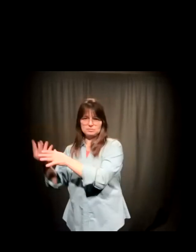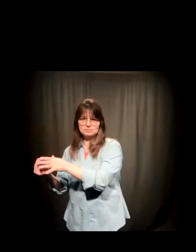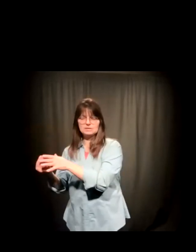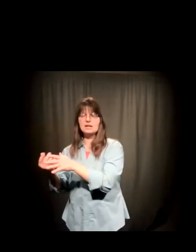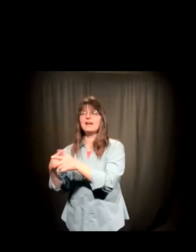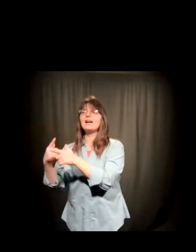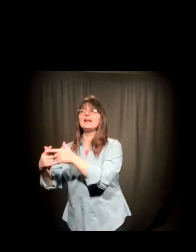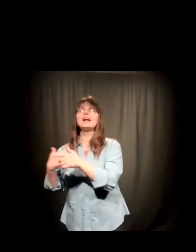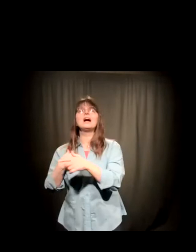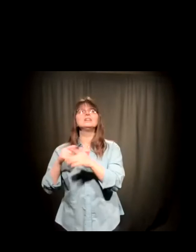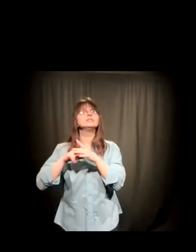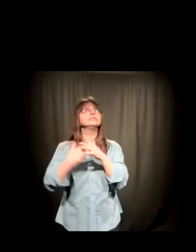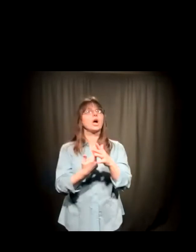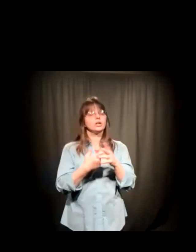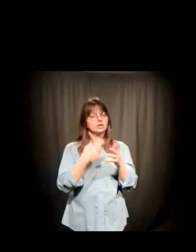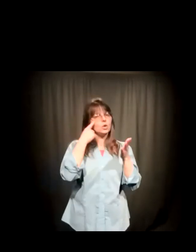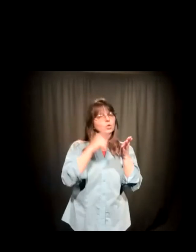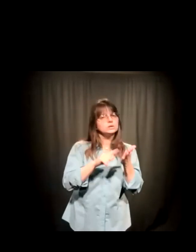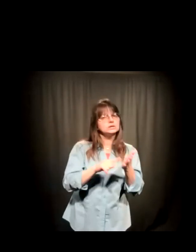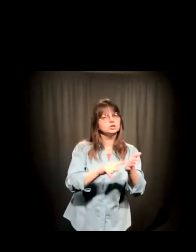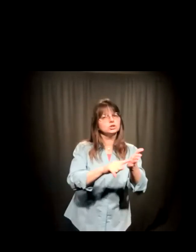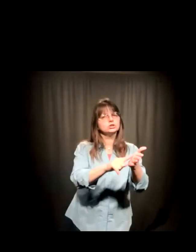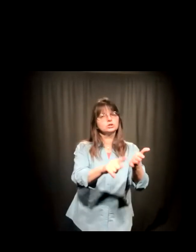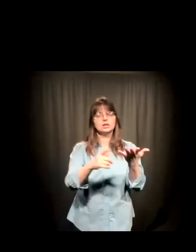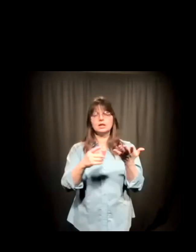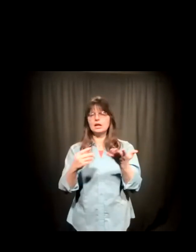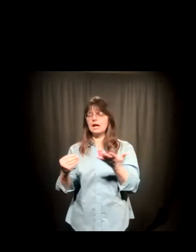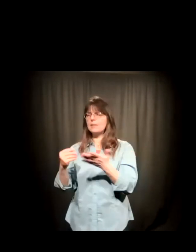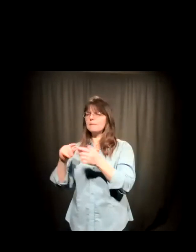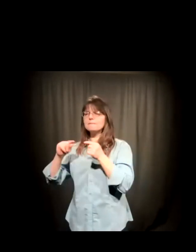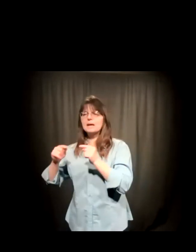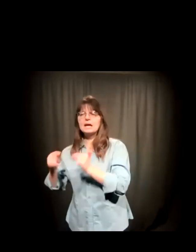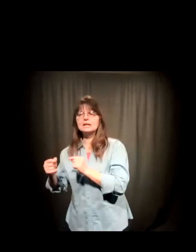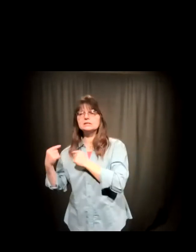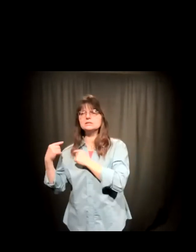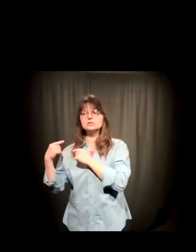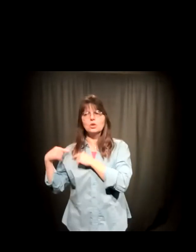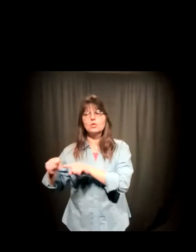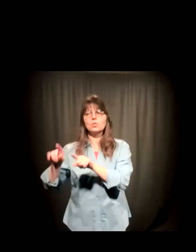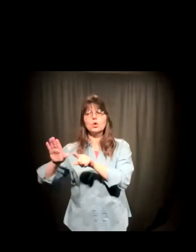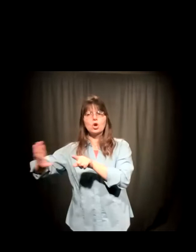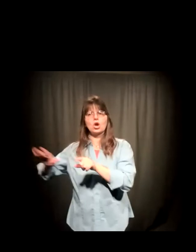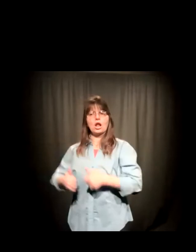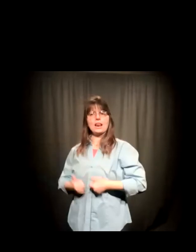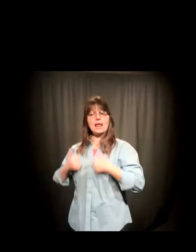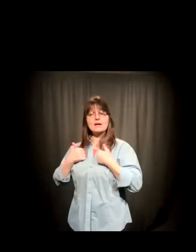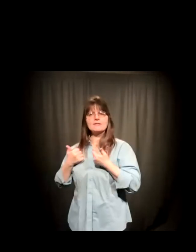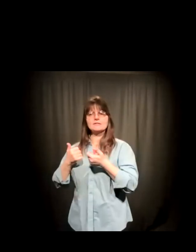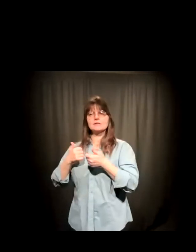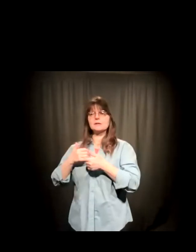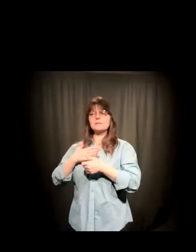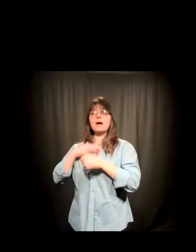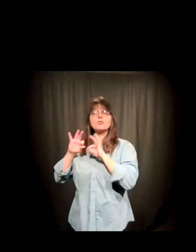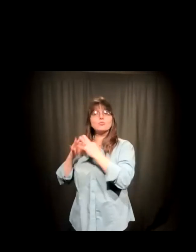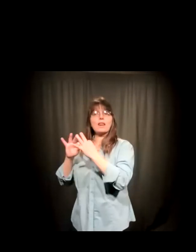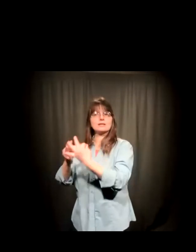research. But it was also pain around her life, pain around the lives that I was learning my